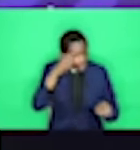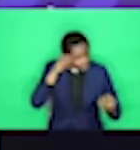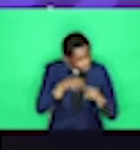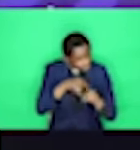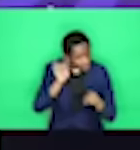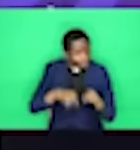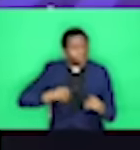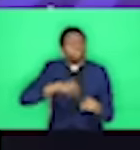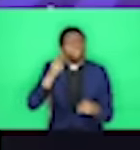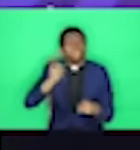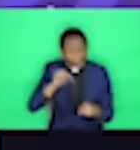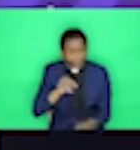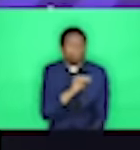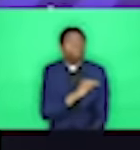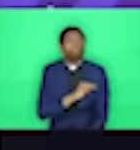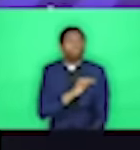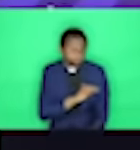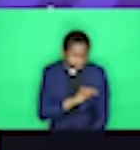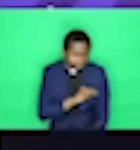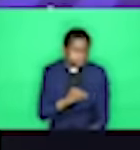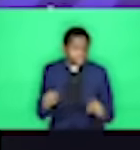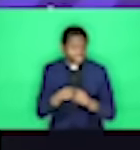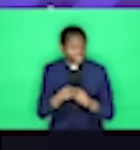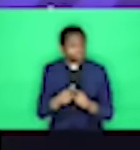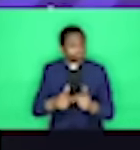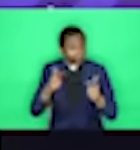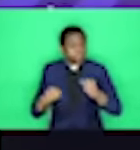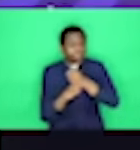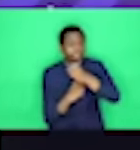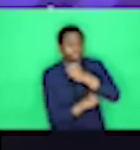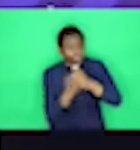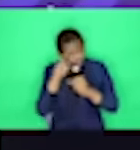need morality as a foundation for